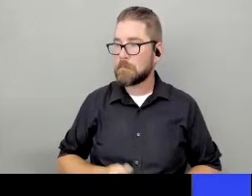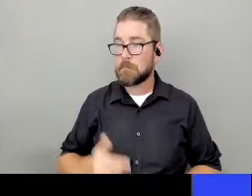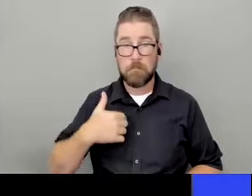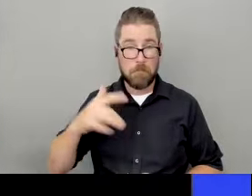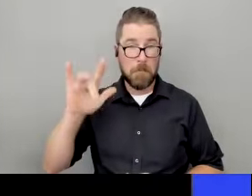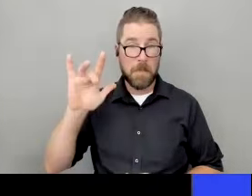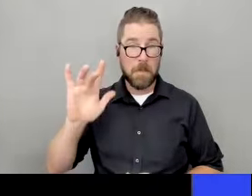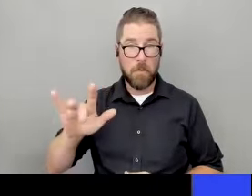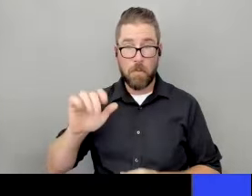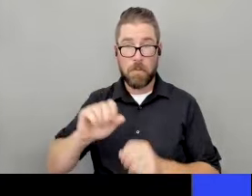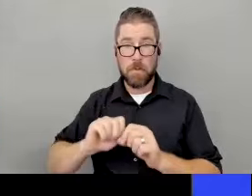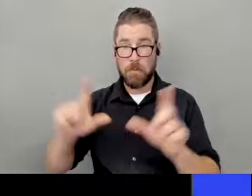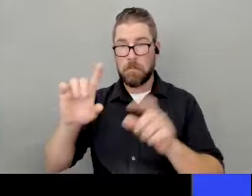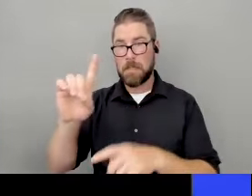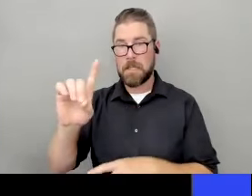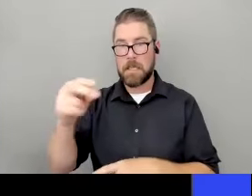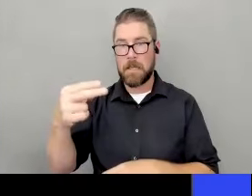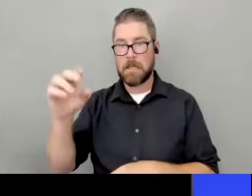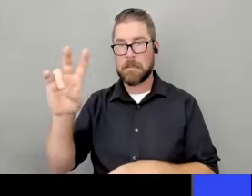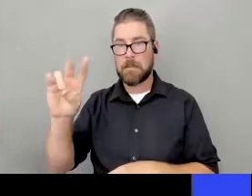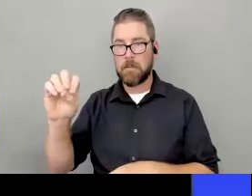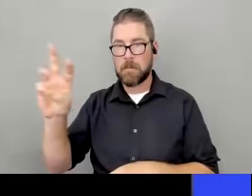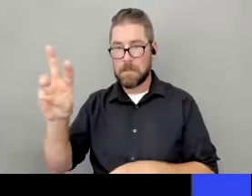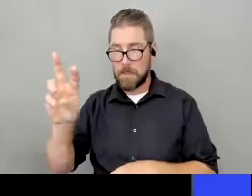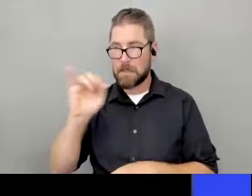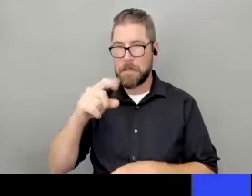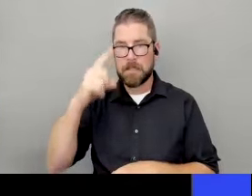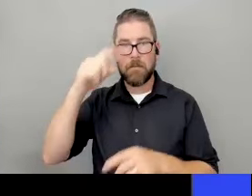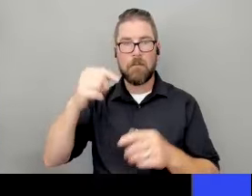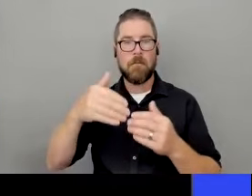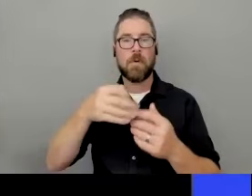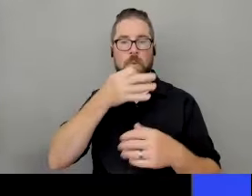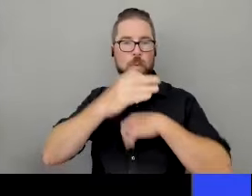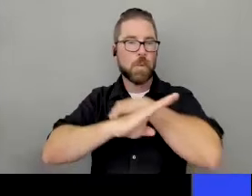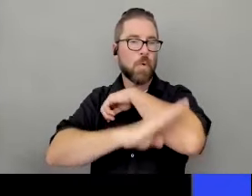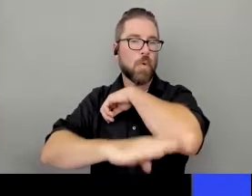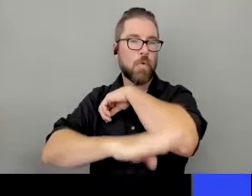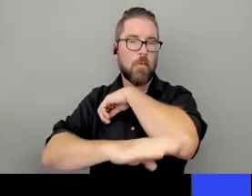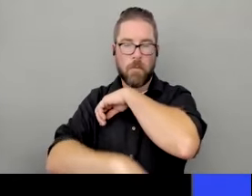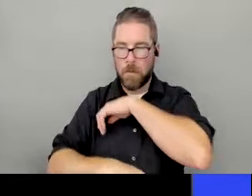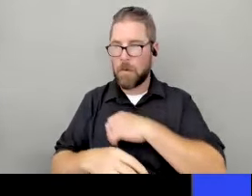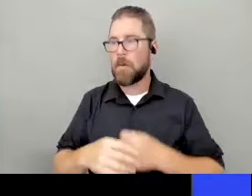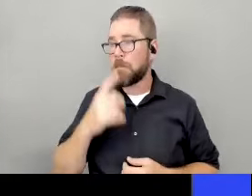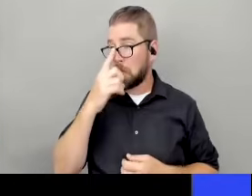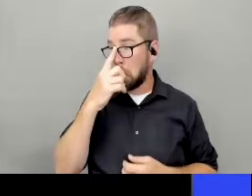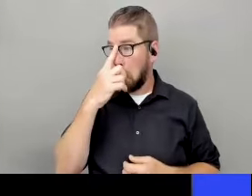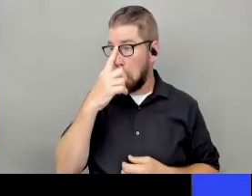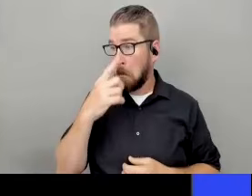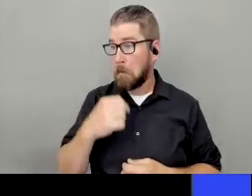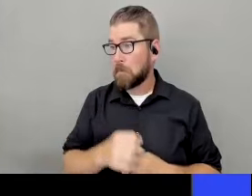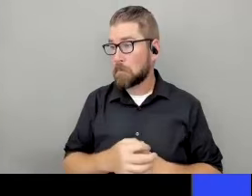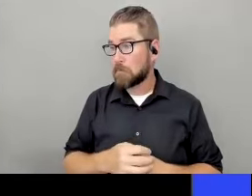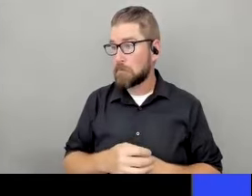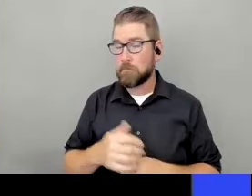was that DH706. And I would just open that window and I can see all the videos that I have in there. And I would simply select